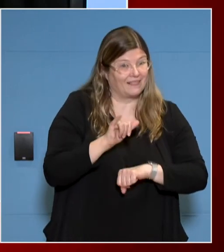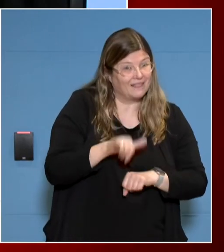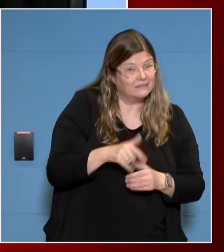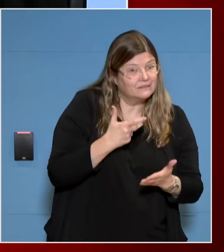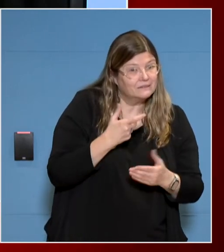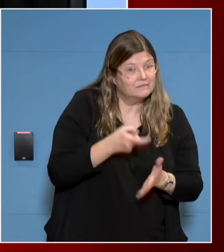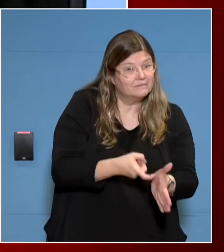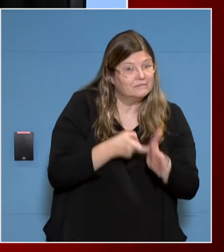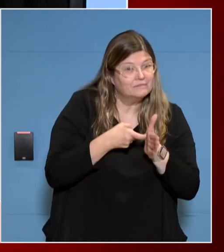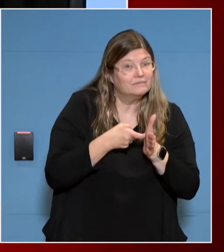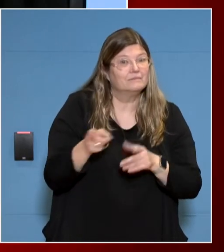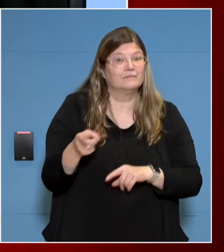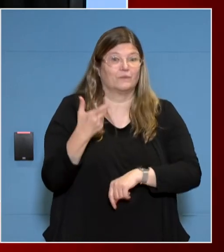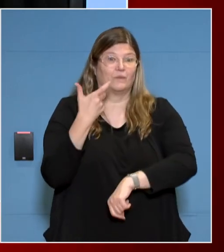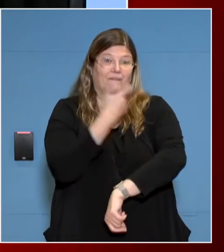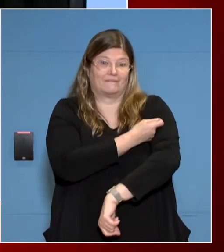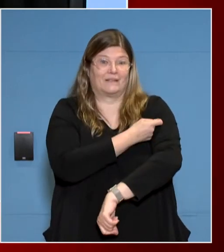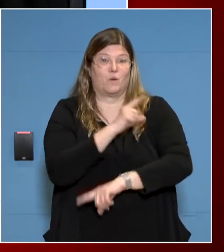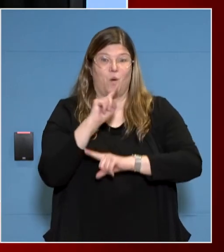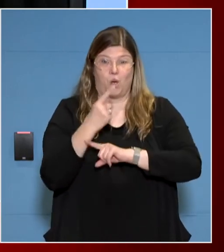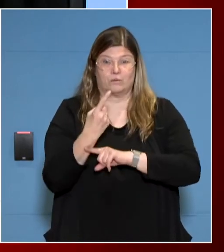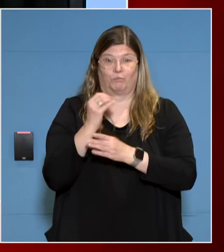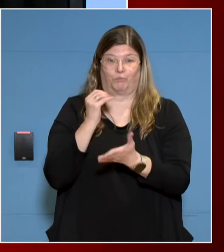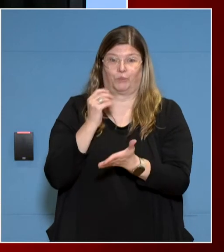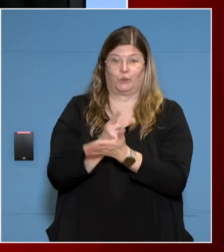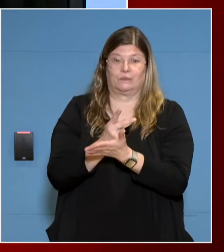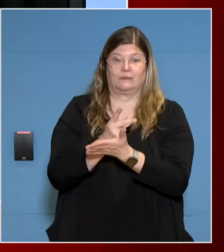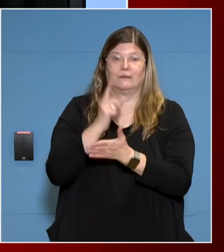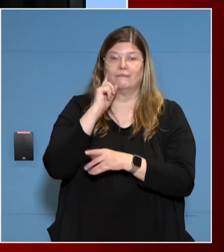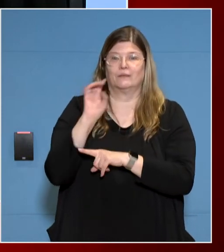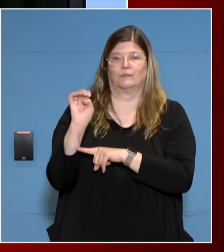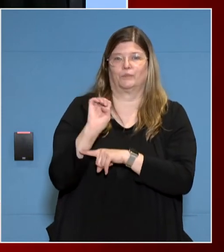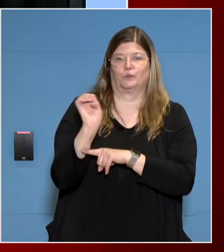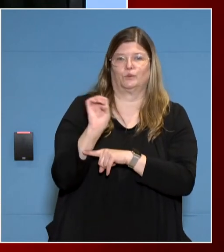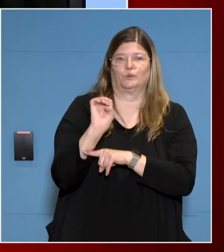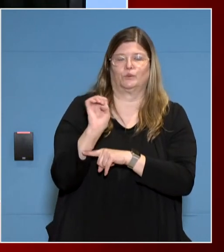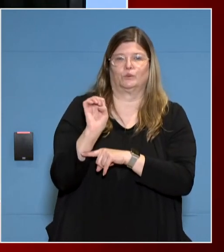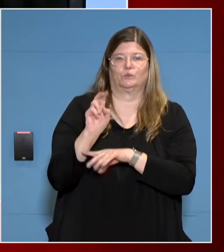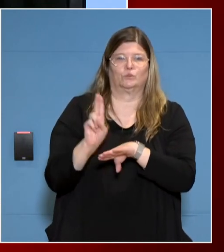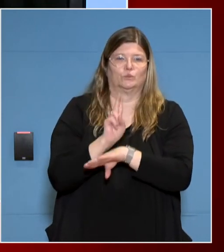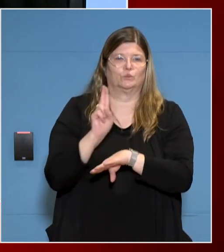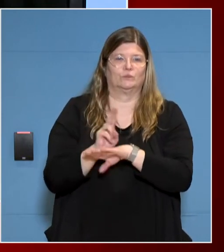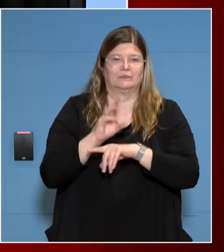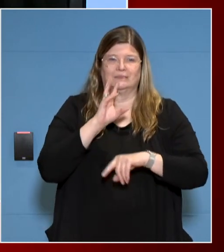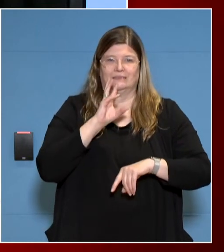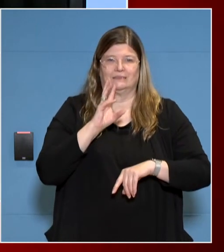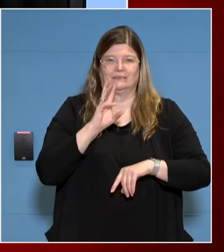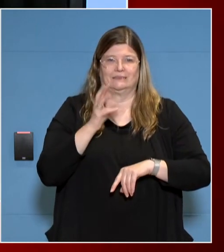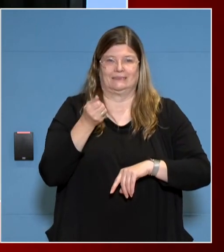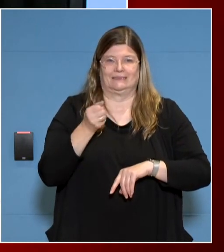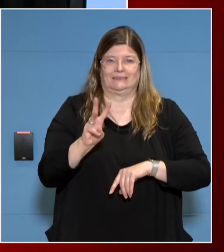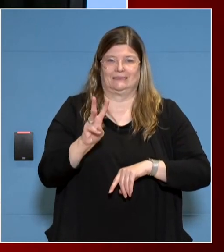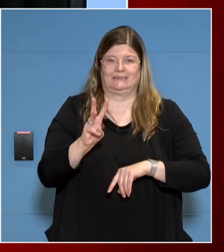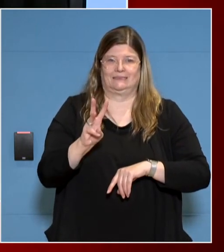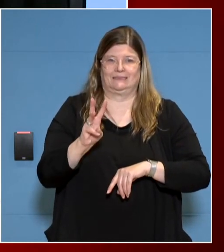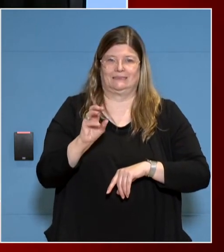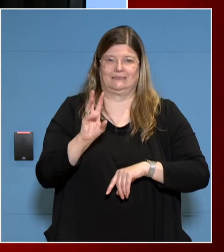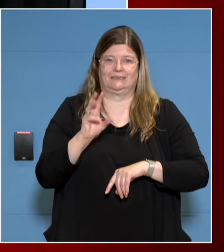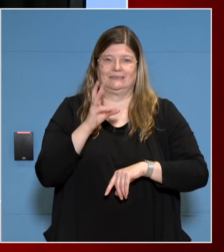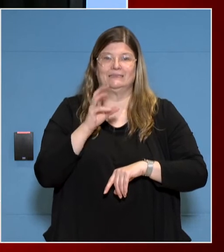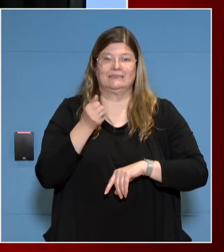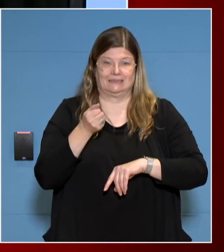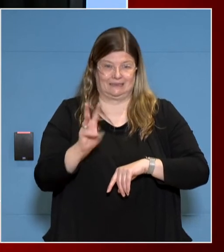approved as an emergency use for people over 16 years old. So let's just put the kids to the